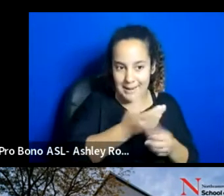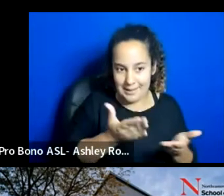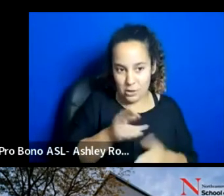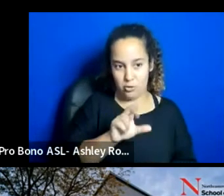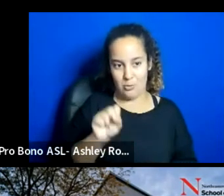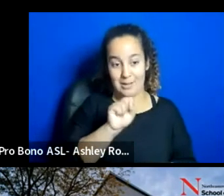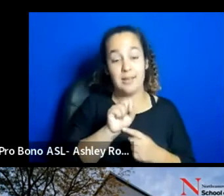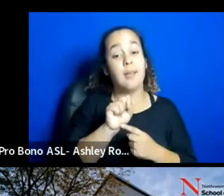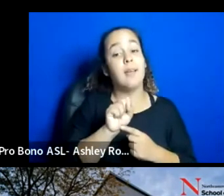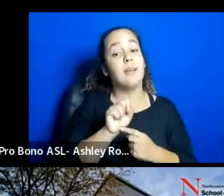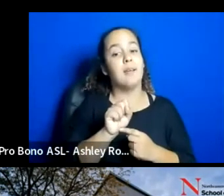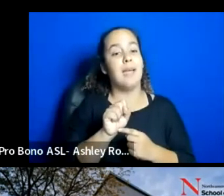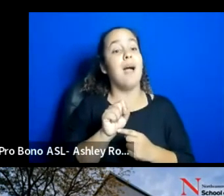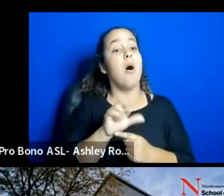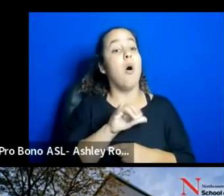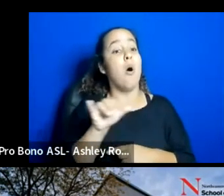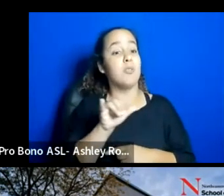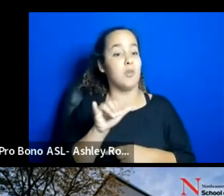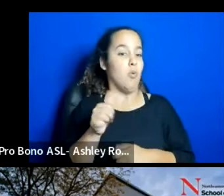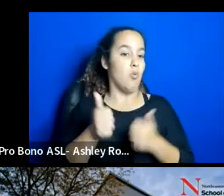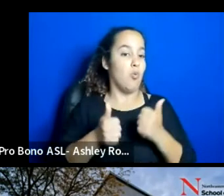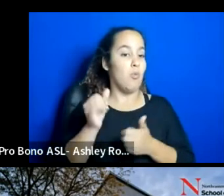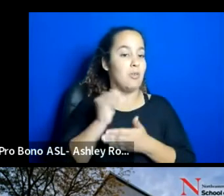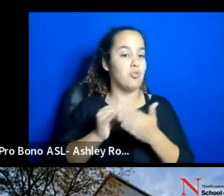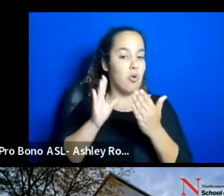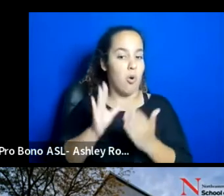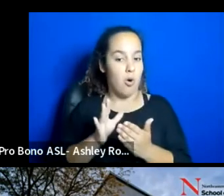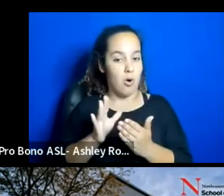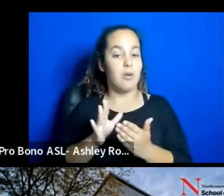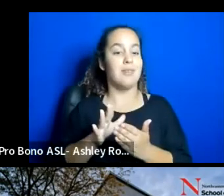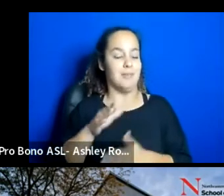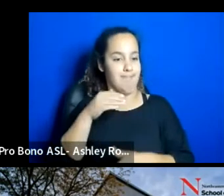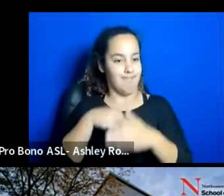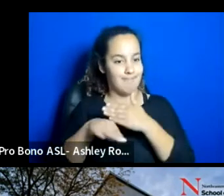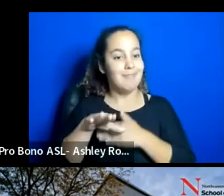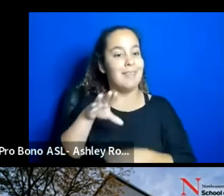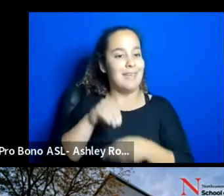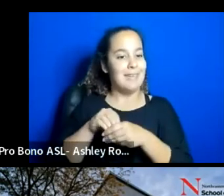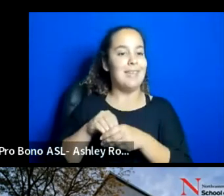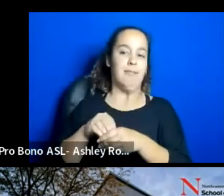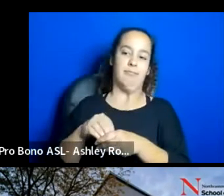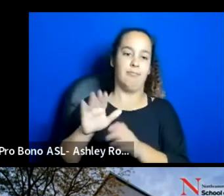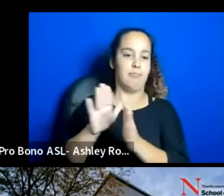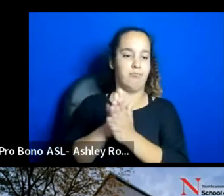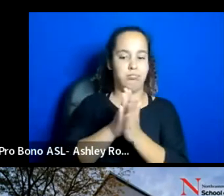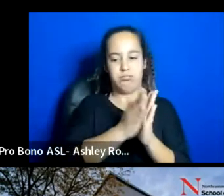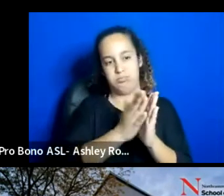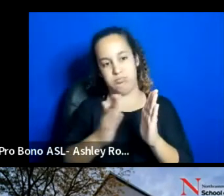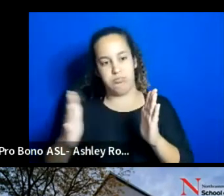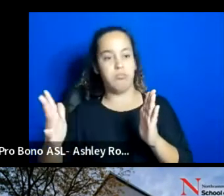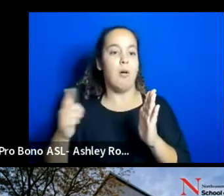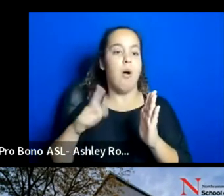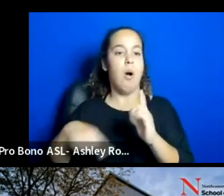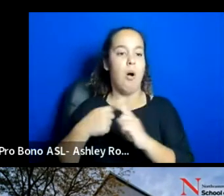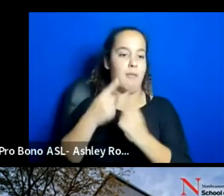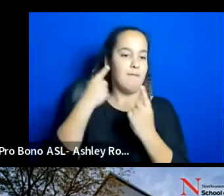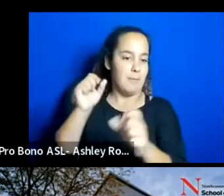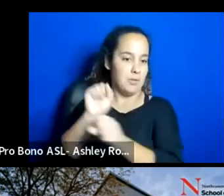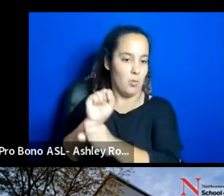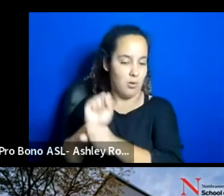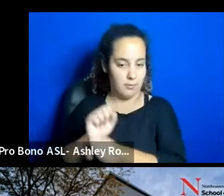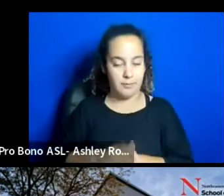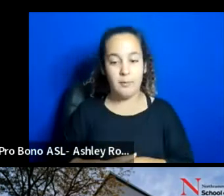and subsequently which artists entered or found a place in the canon. Now, I come to this book as a theater and performance